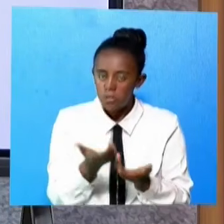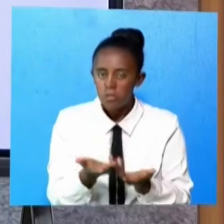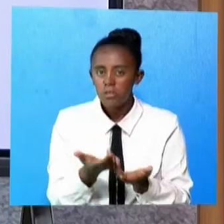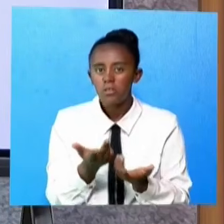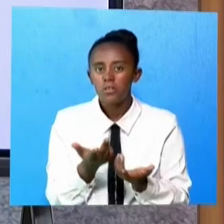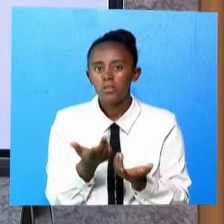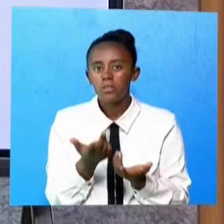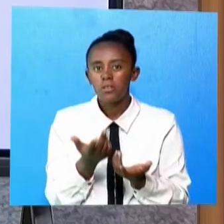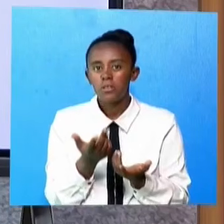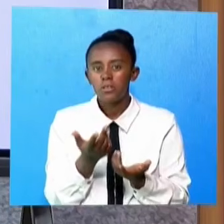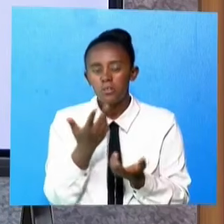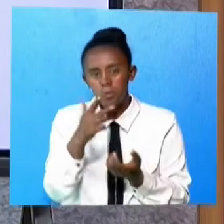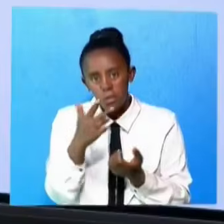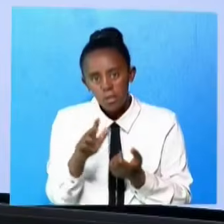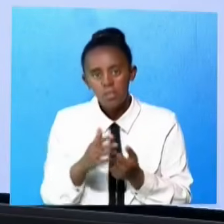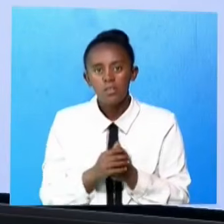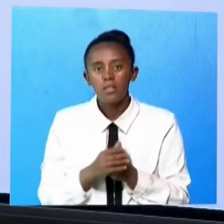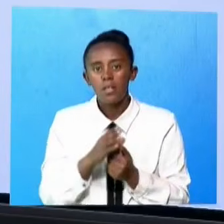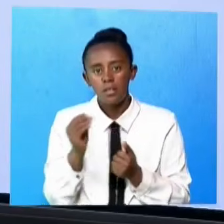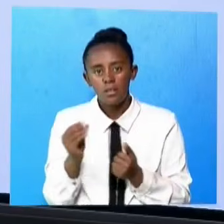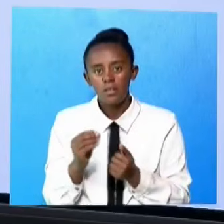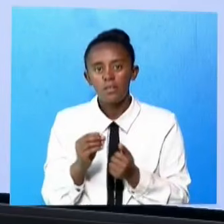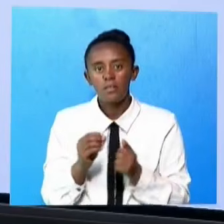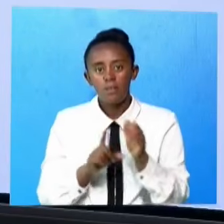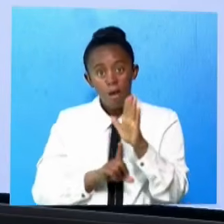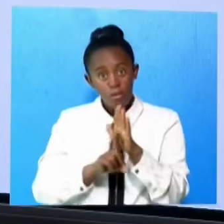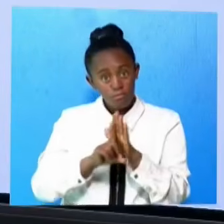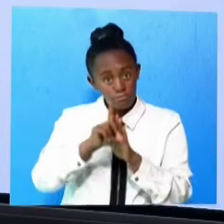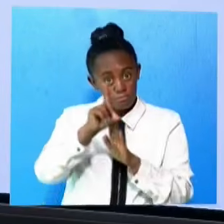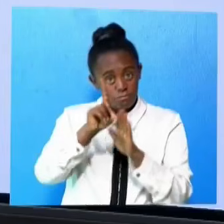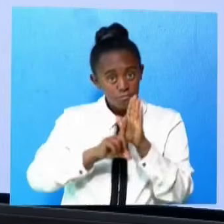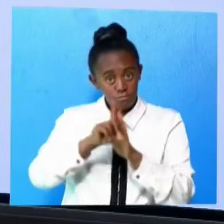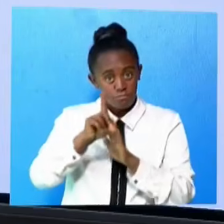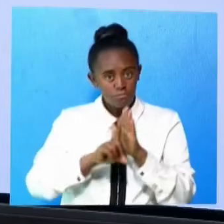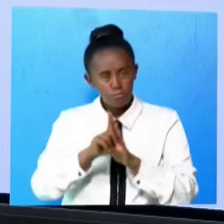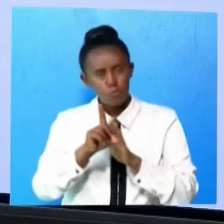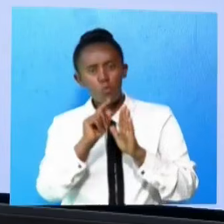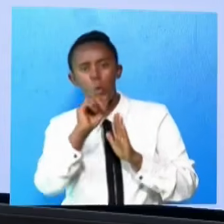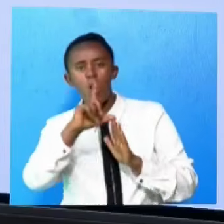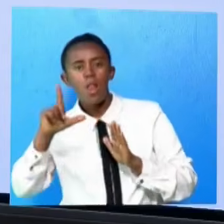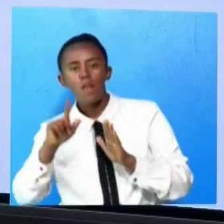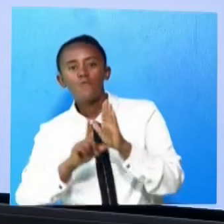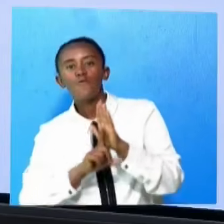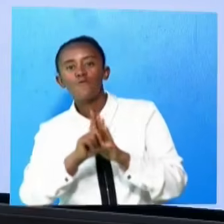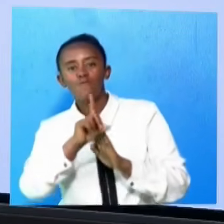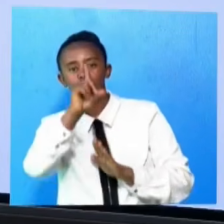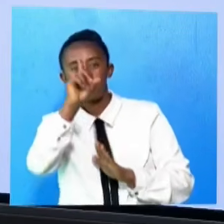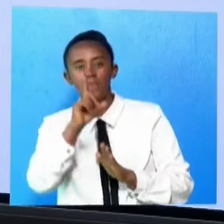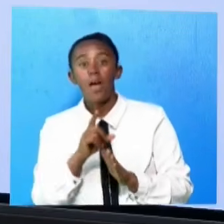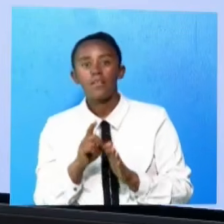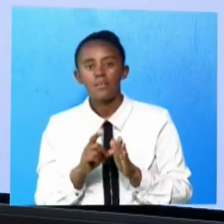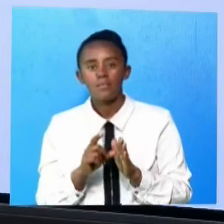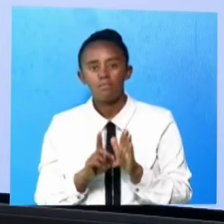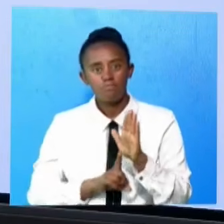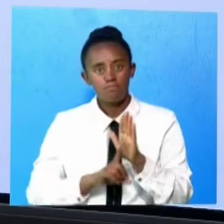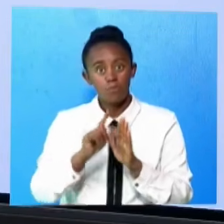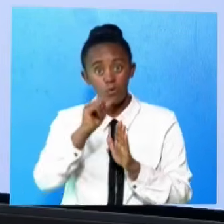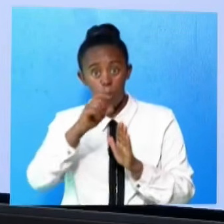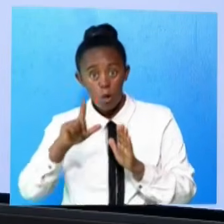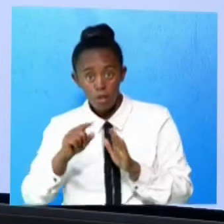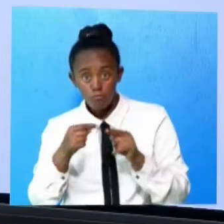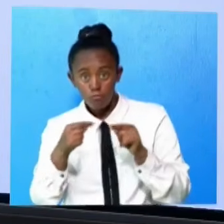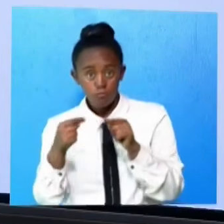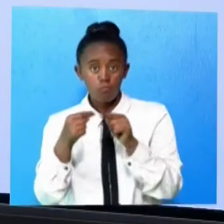old. Tola is 13 years old. Height stands for where they're what? Tall. This tall stands for referring to what? Height. They are